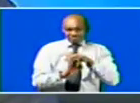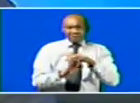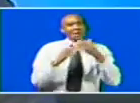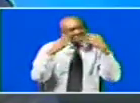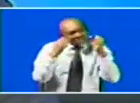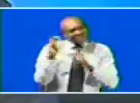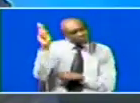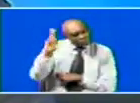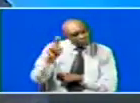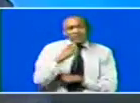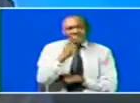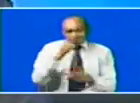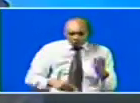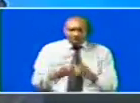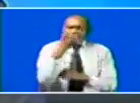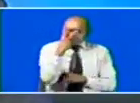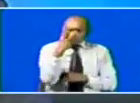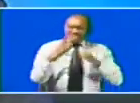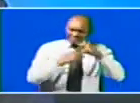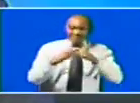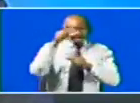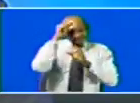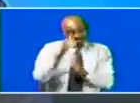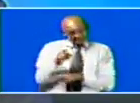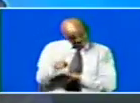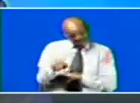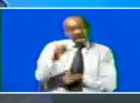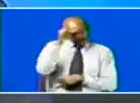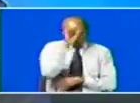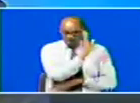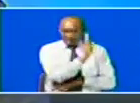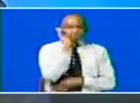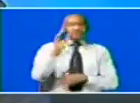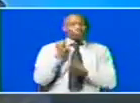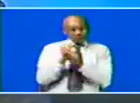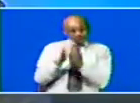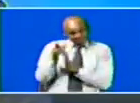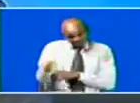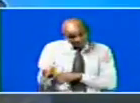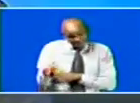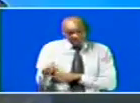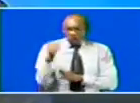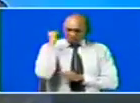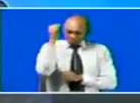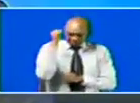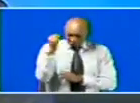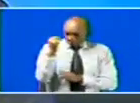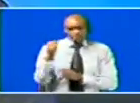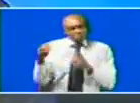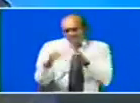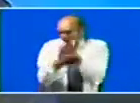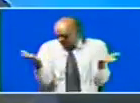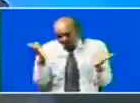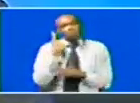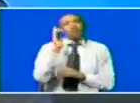President Uhuru Kenyatta has assured the 47 governors that his government is committed to working with them without regard to their political affiliations.